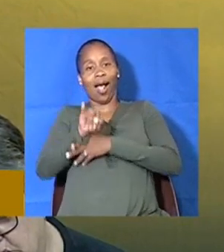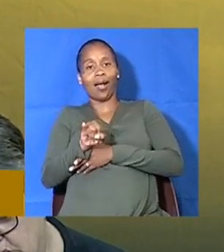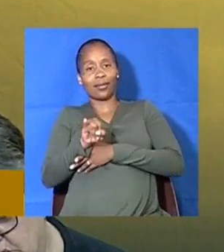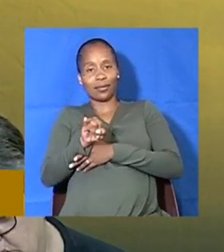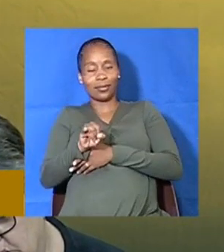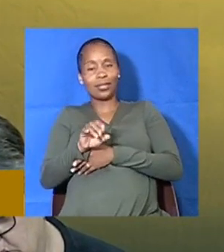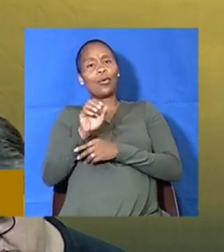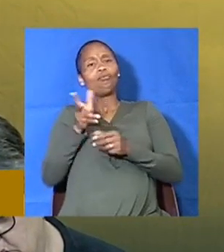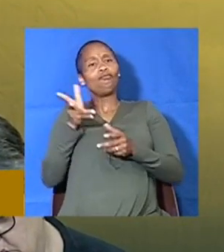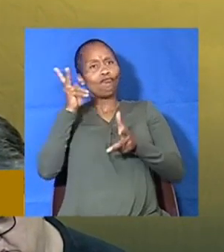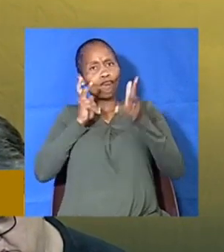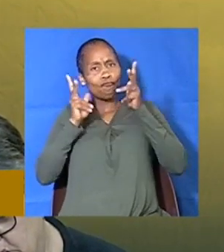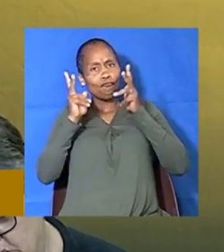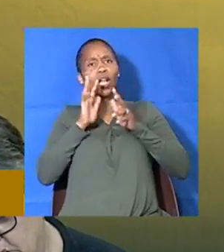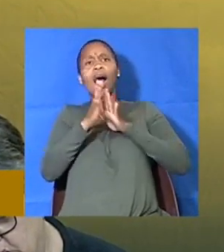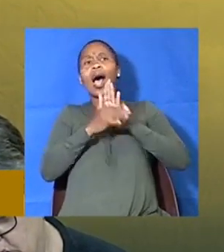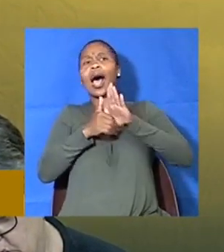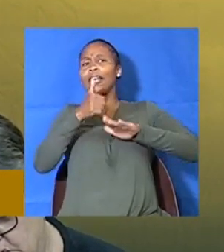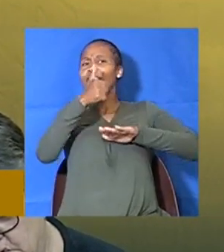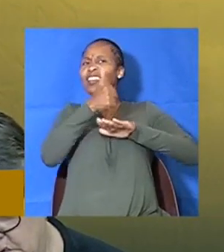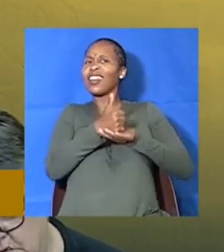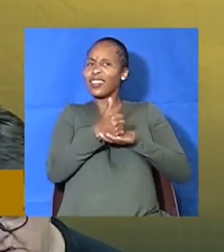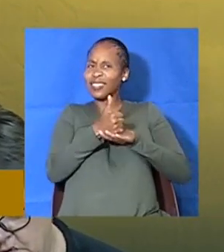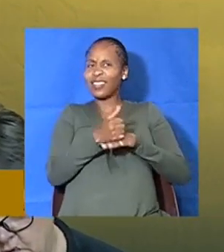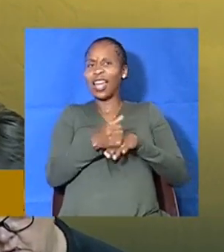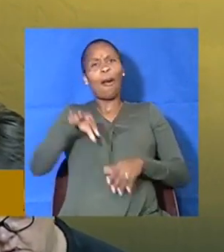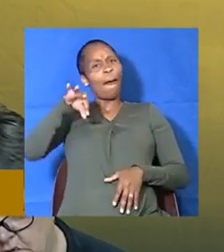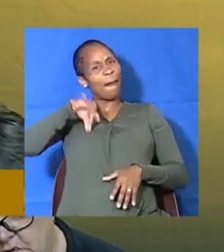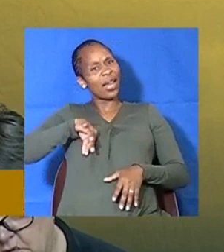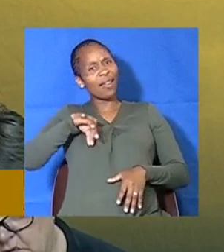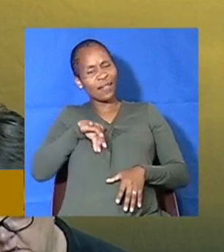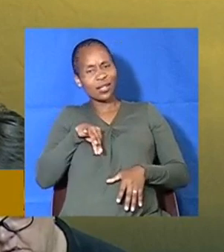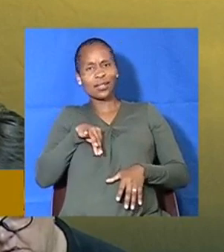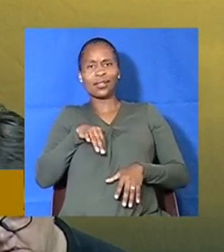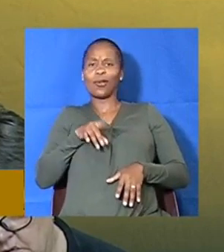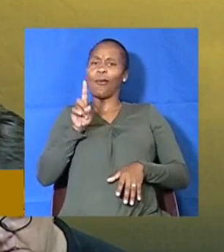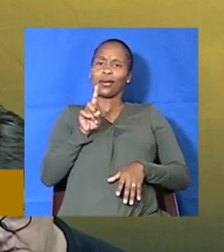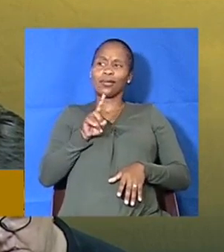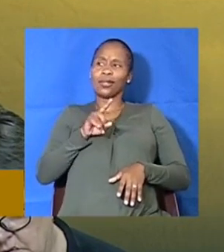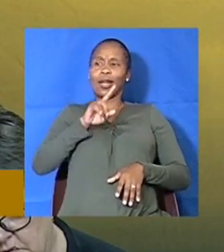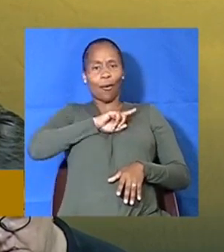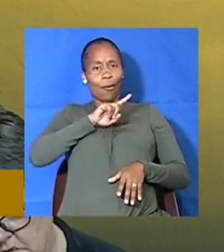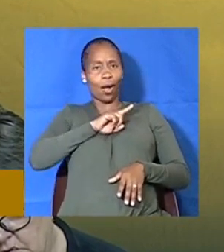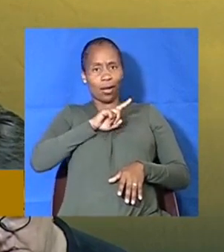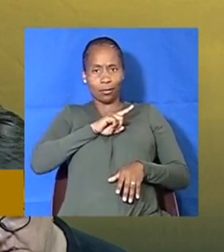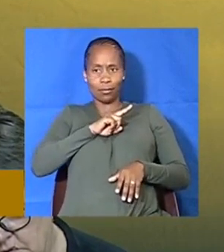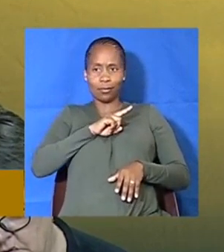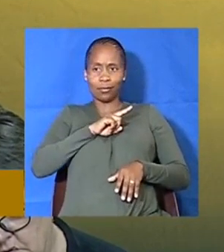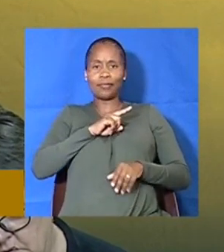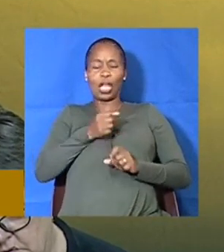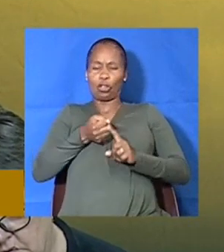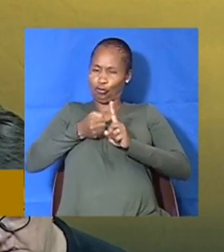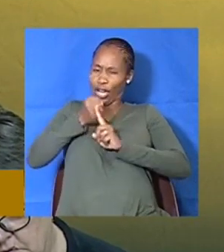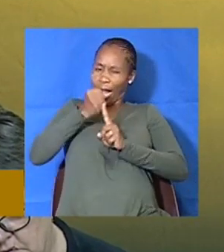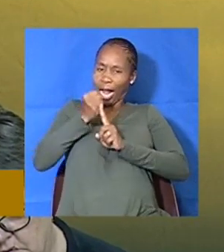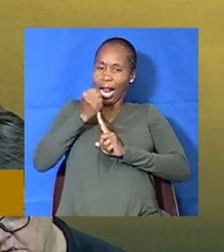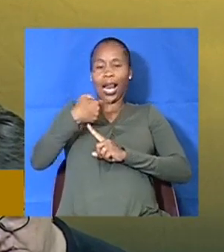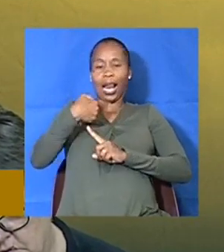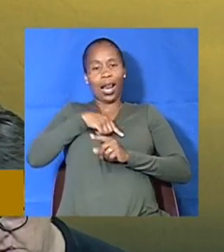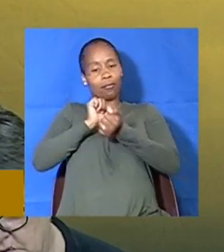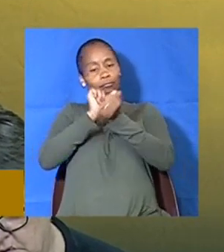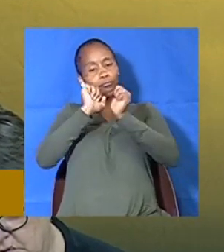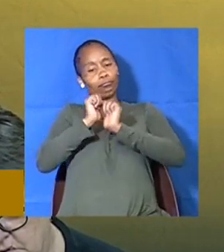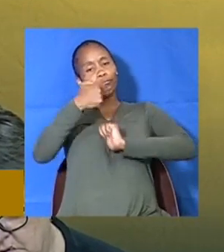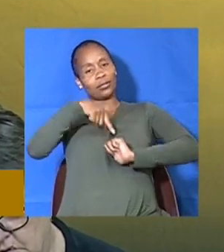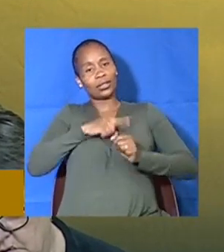Welcome and acknowledge the presence of the Chairperson of Portfolio on Health in Limpopo